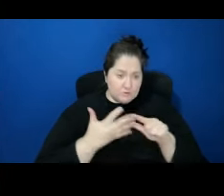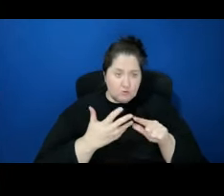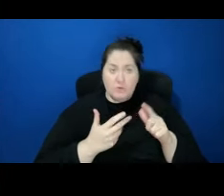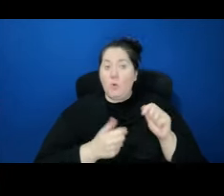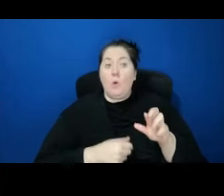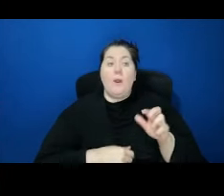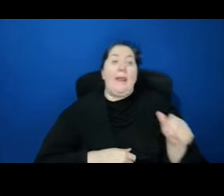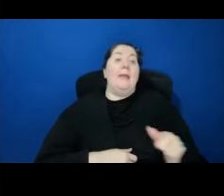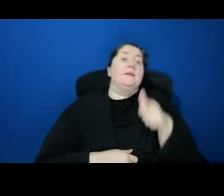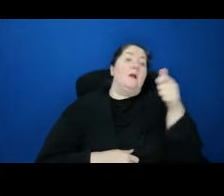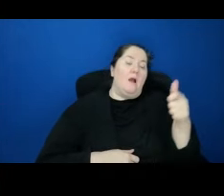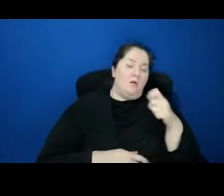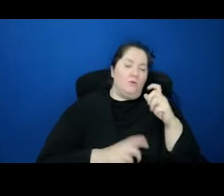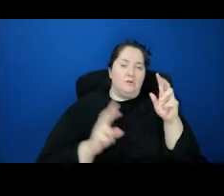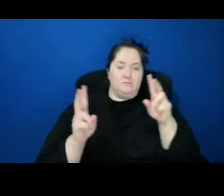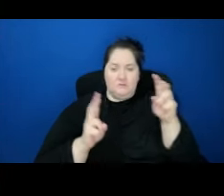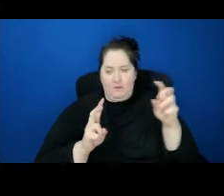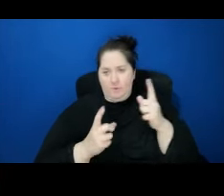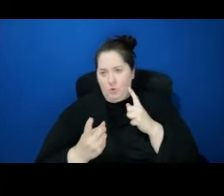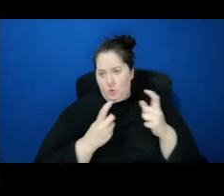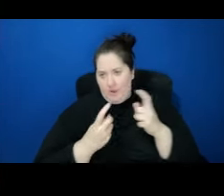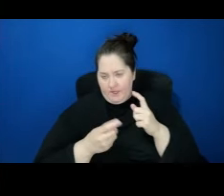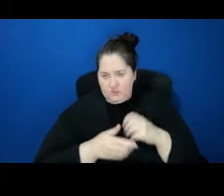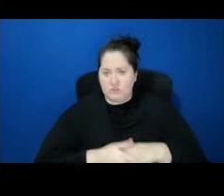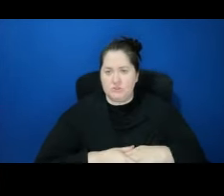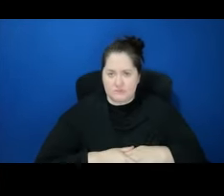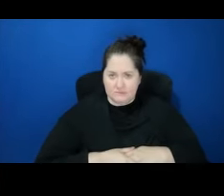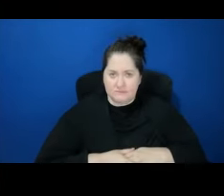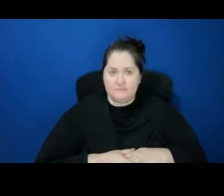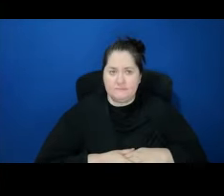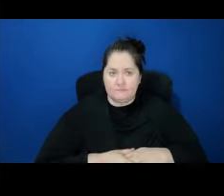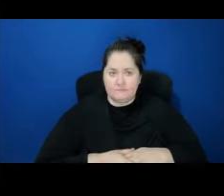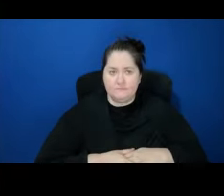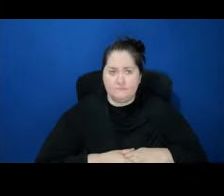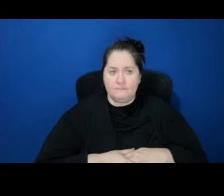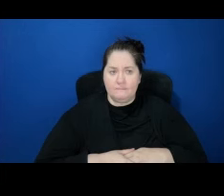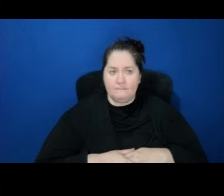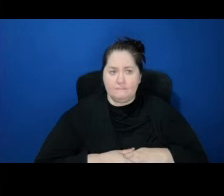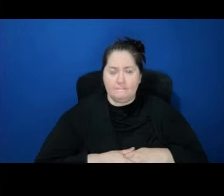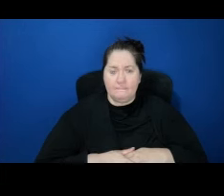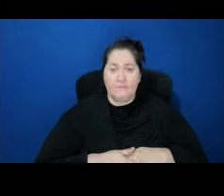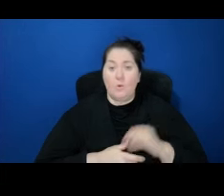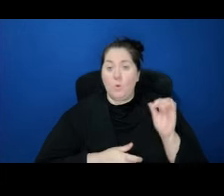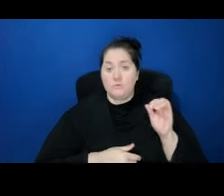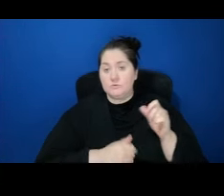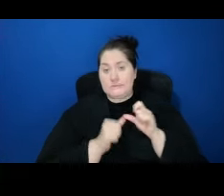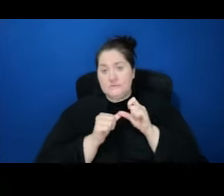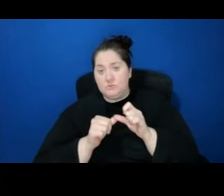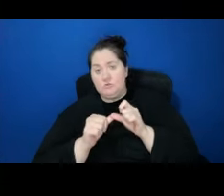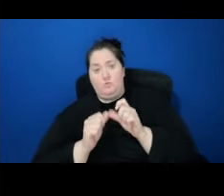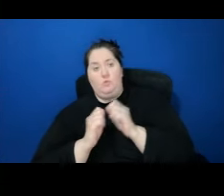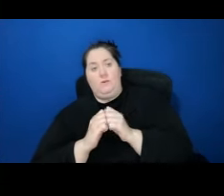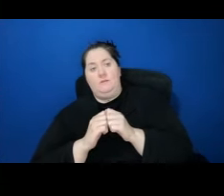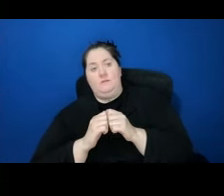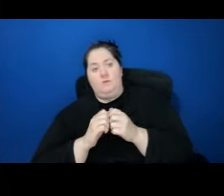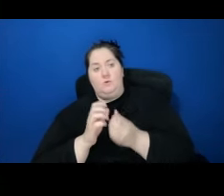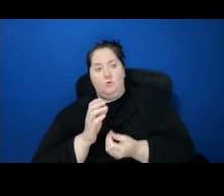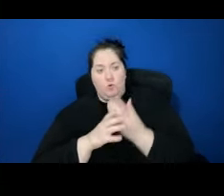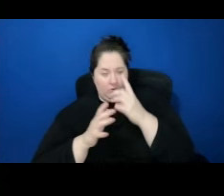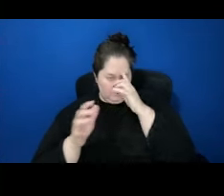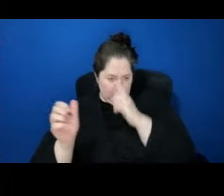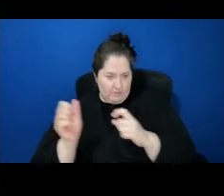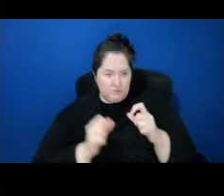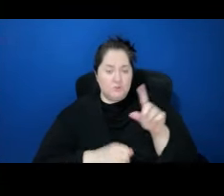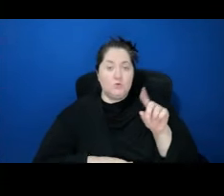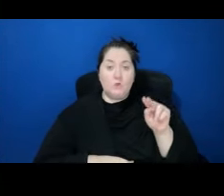any of the other topic areas that are covered in other elements, as well as if there are any continuing questions about growth strategy and